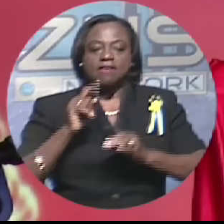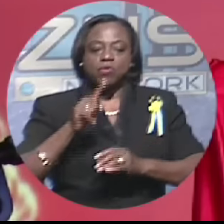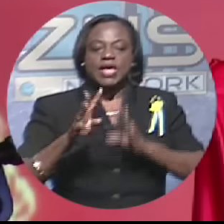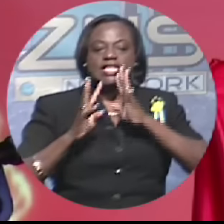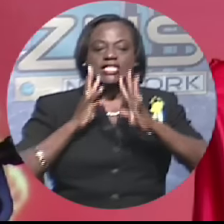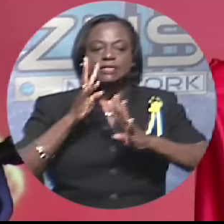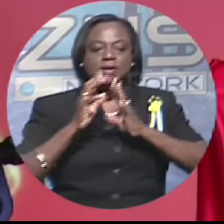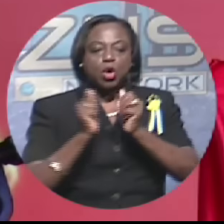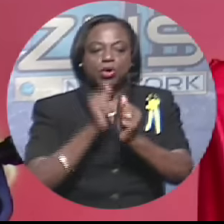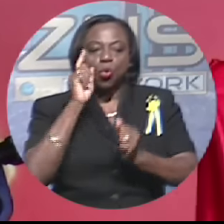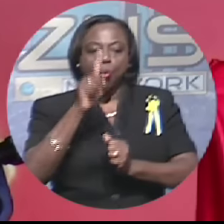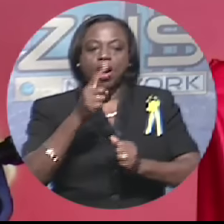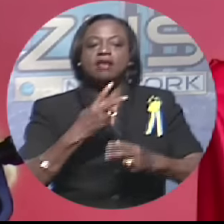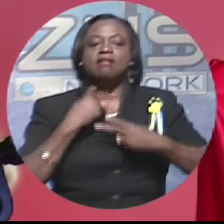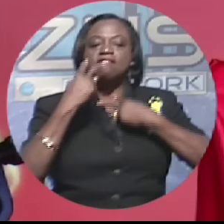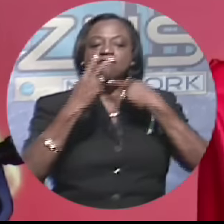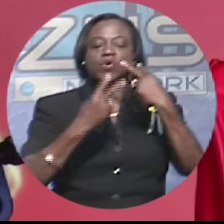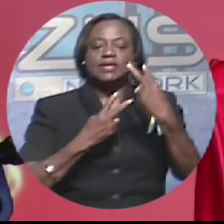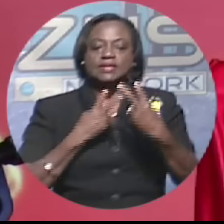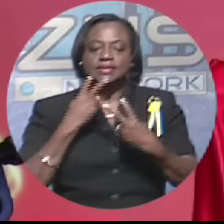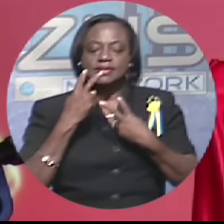if we speak with one voice,